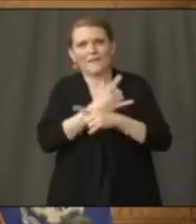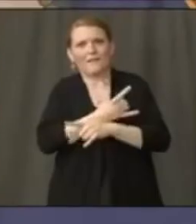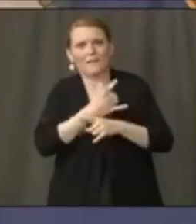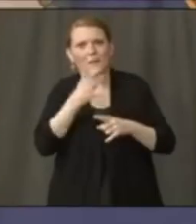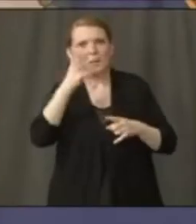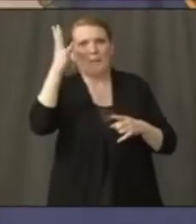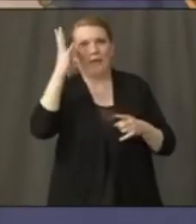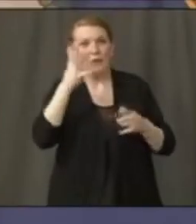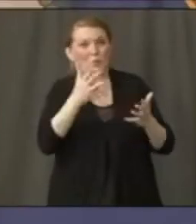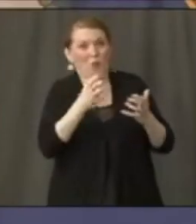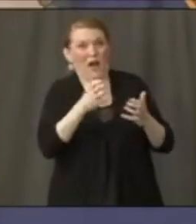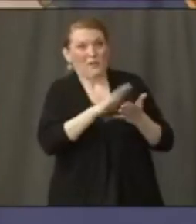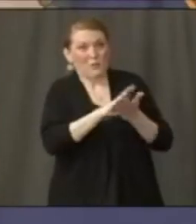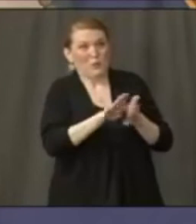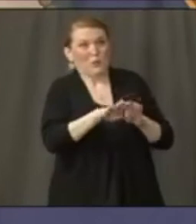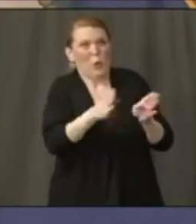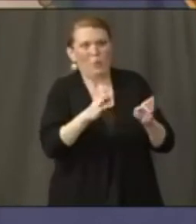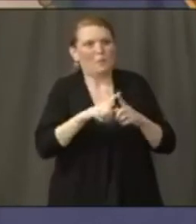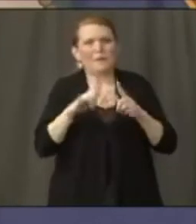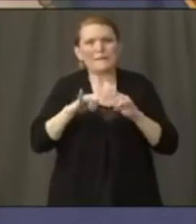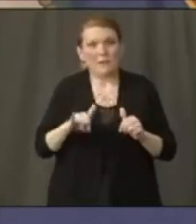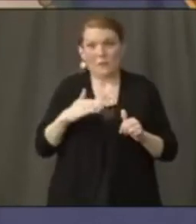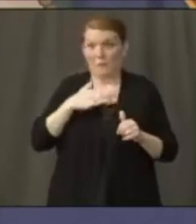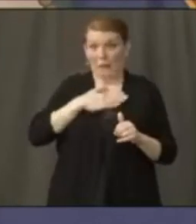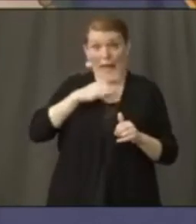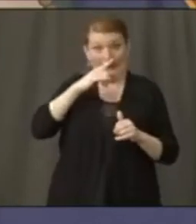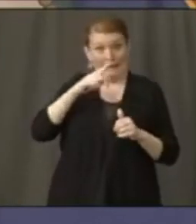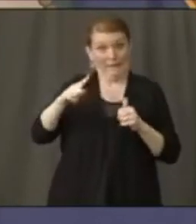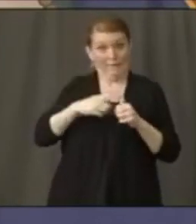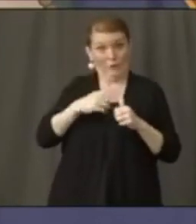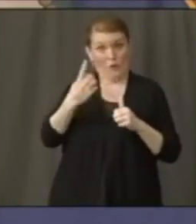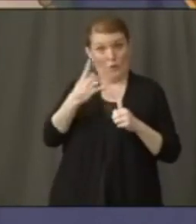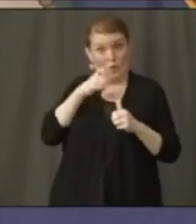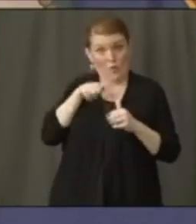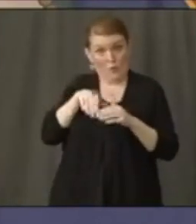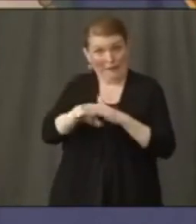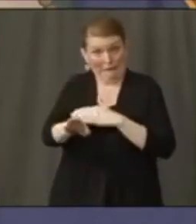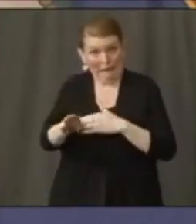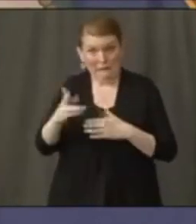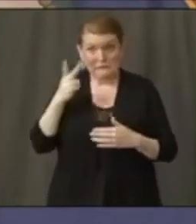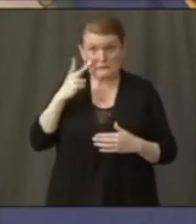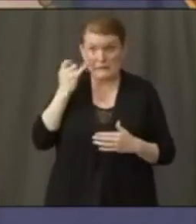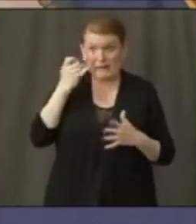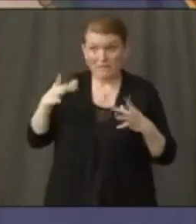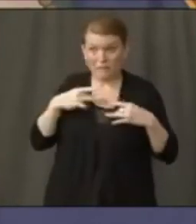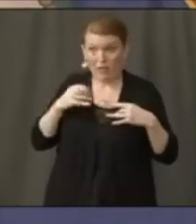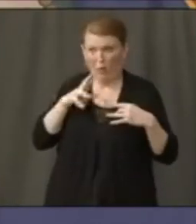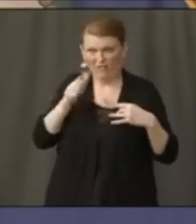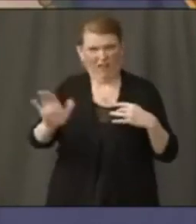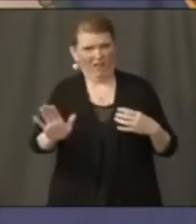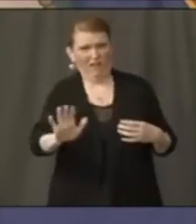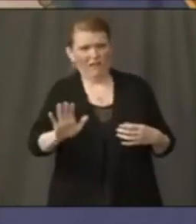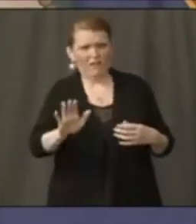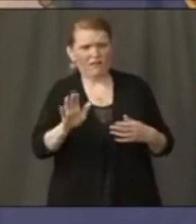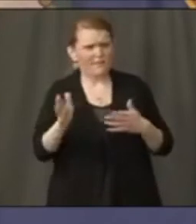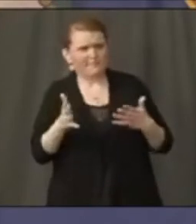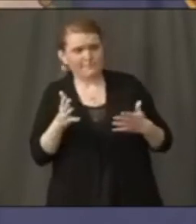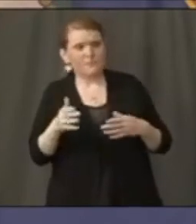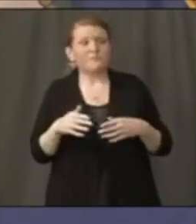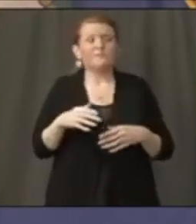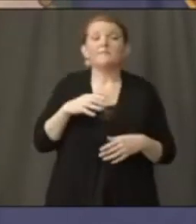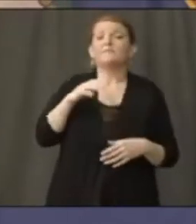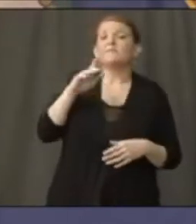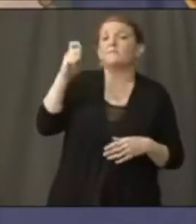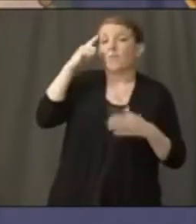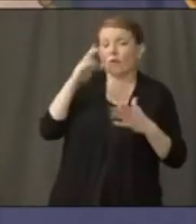between now and June 30. We're thinking cautiously about opening up summer camps in July because that's outside, a